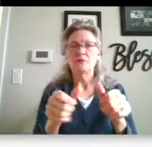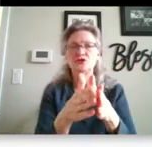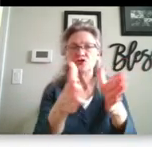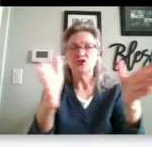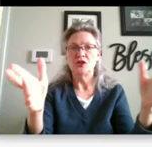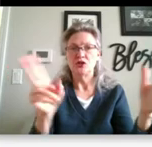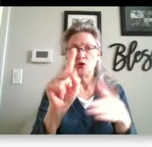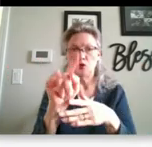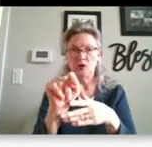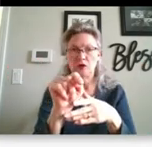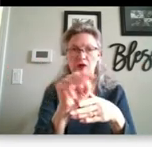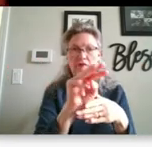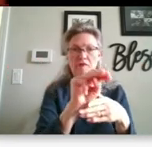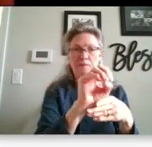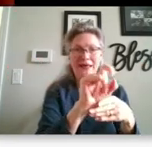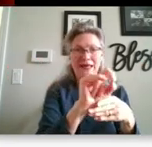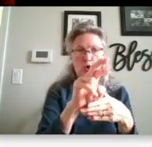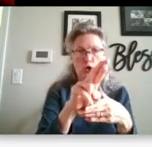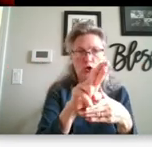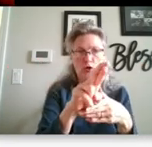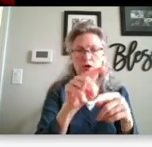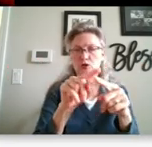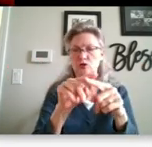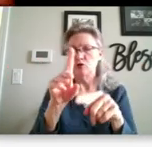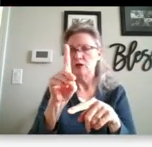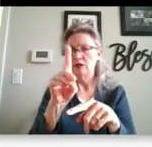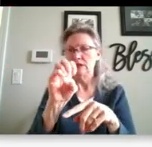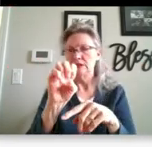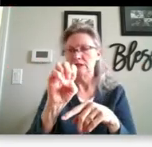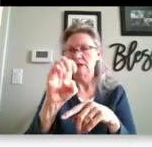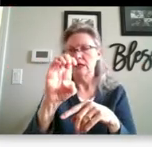deca, so going from meter to decameter,